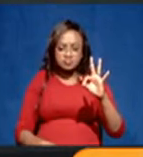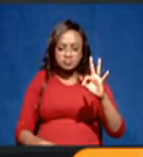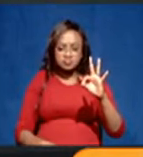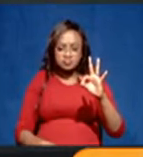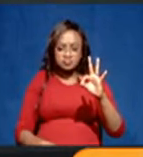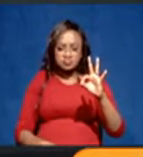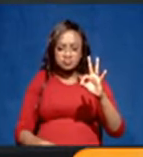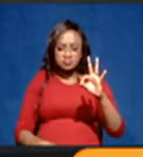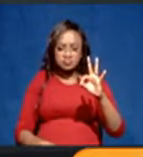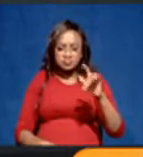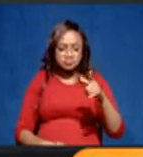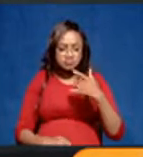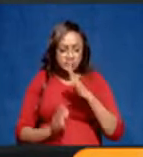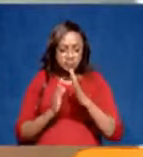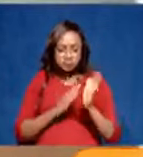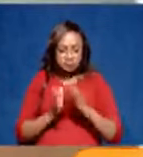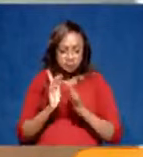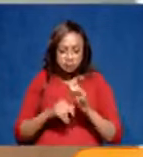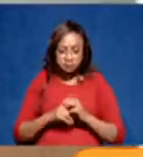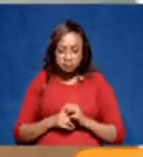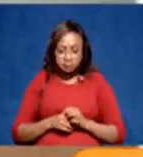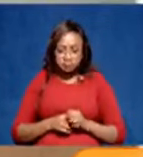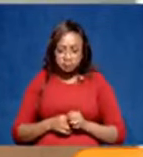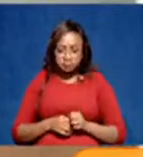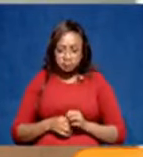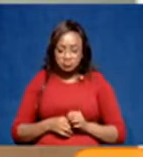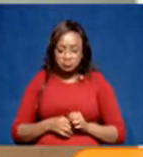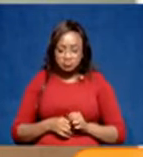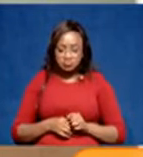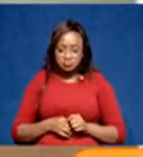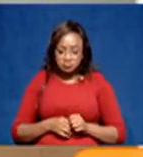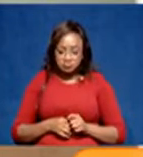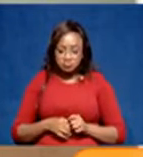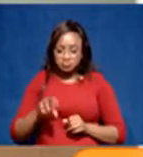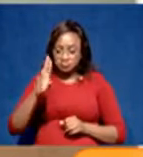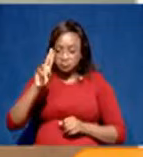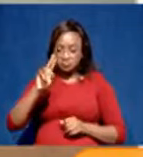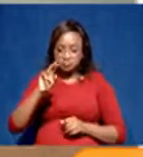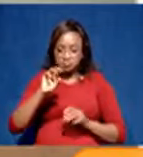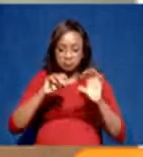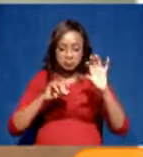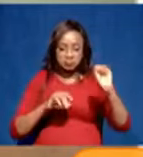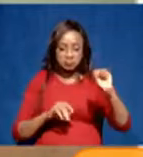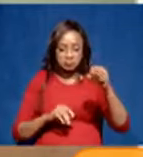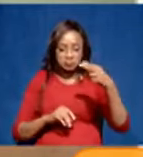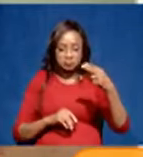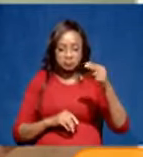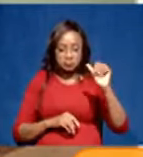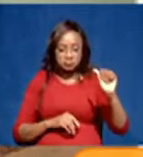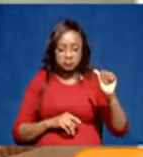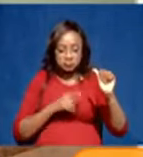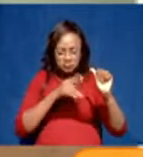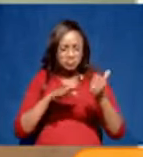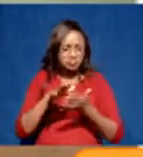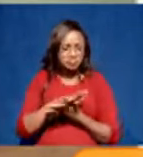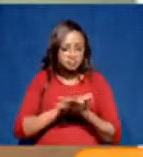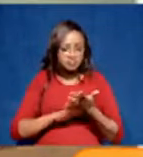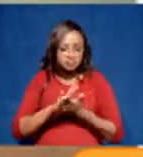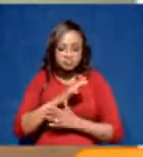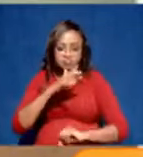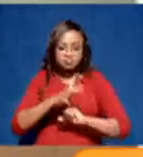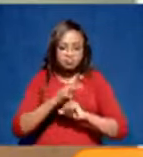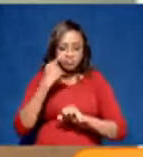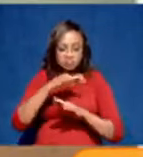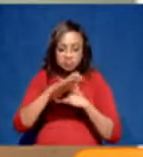that? No. Under the Social Health Authority, it is a best cover for everyone. For